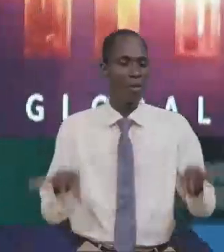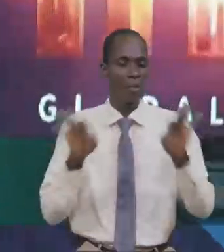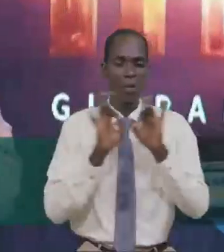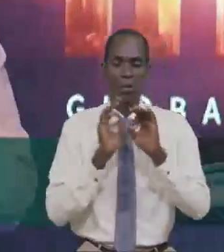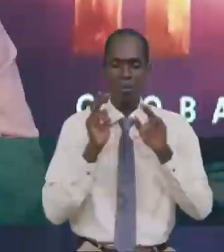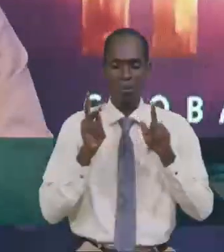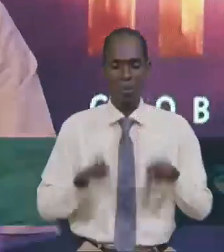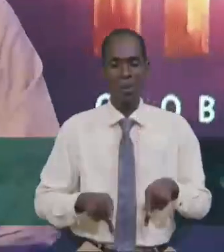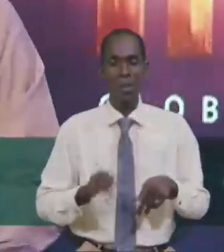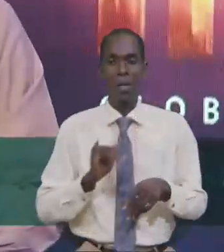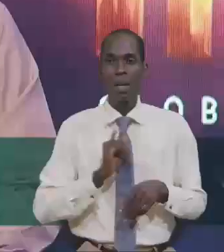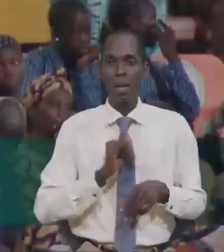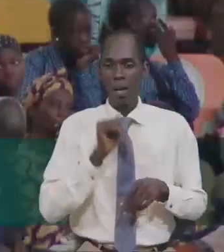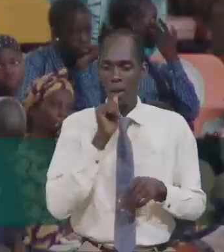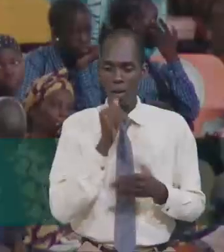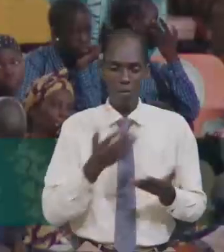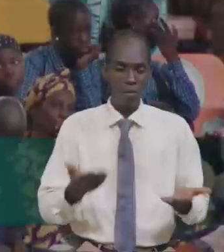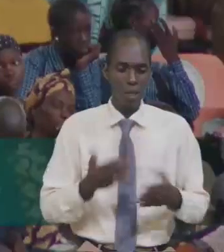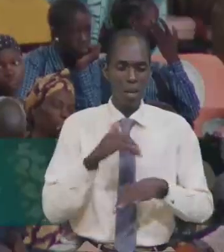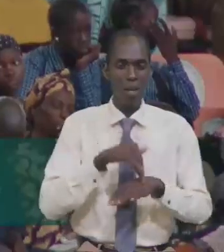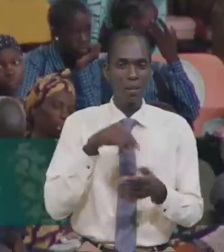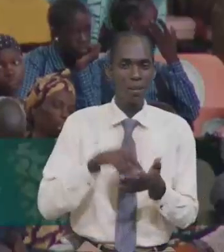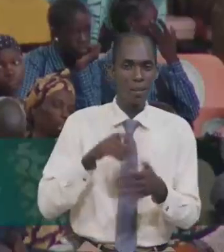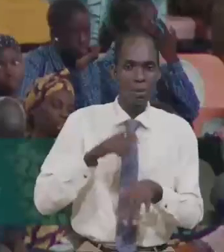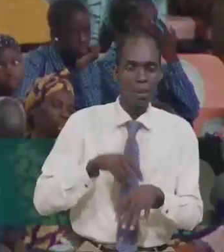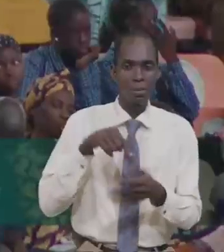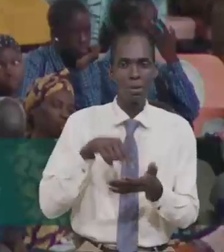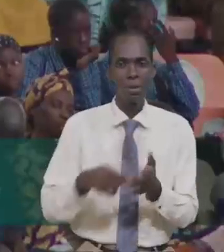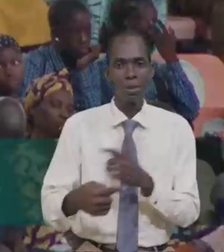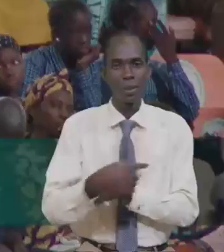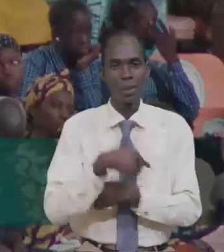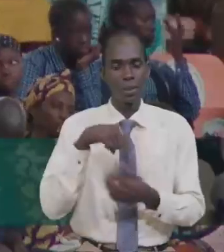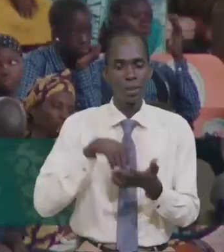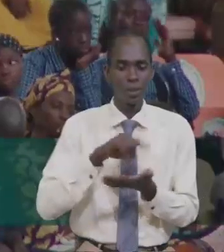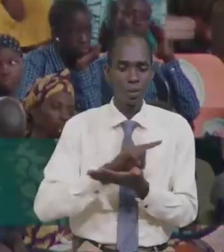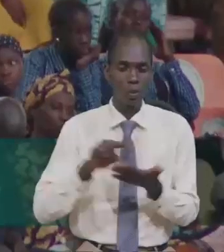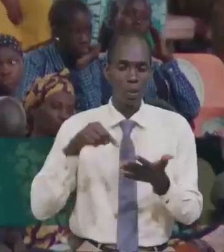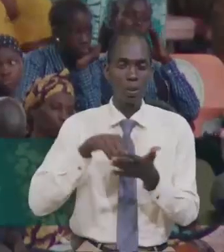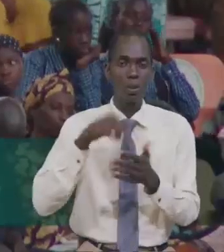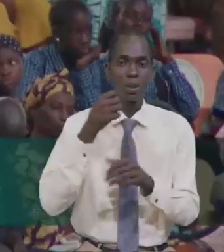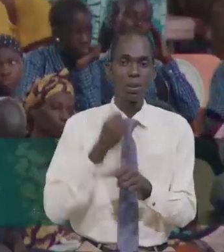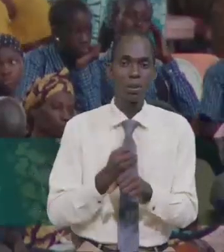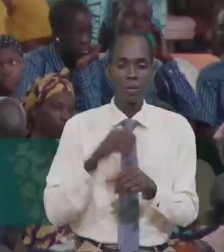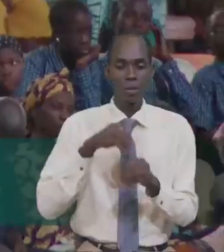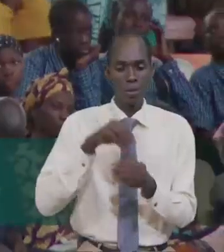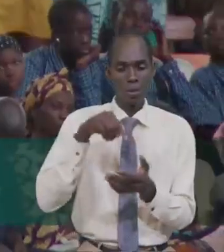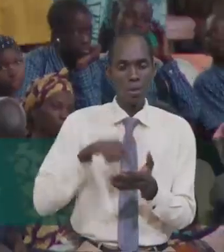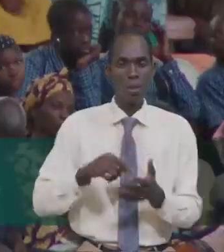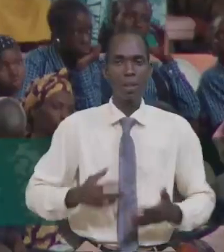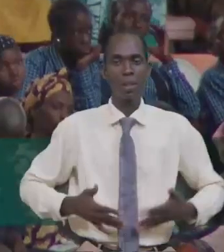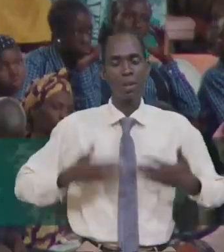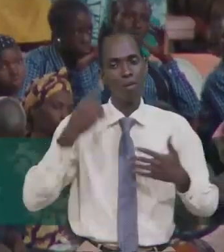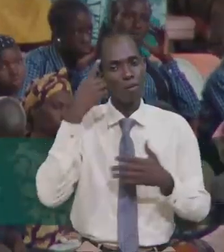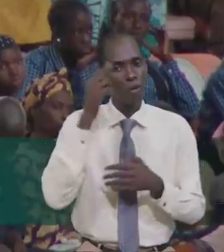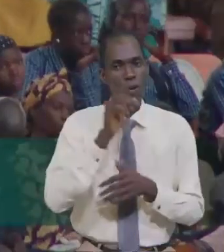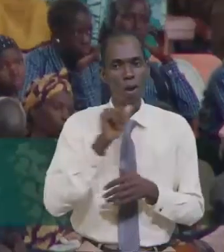this life for a purpose. I am going to be an achiever. I am going to be a